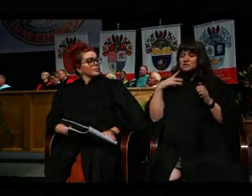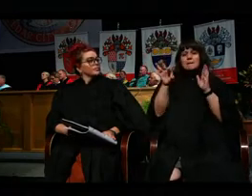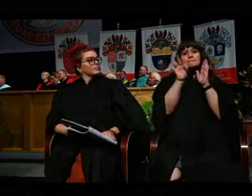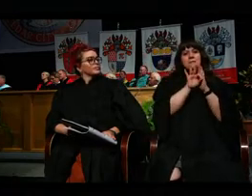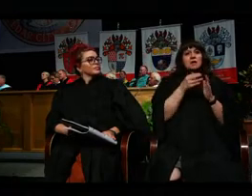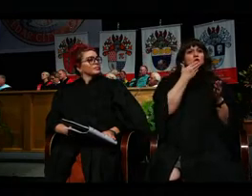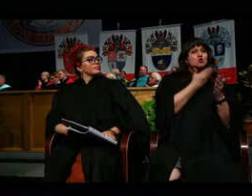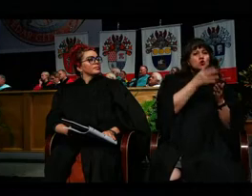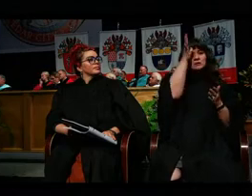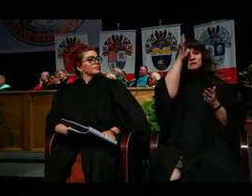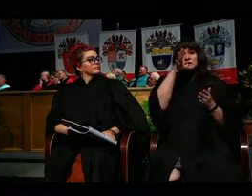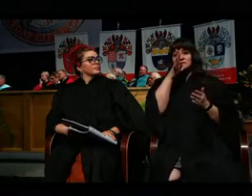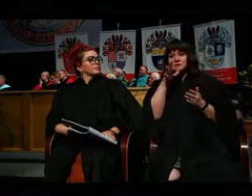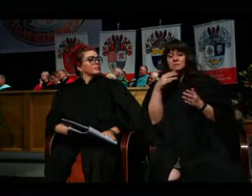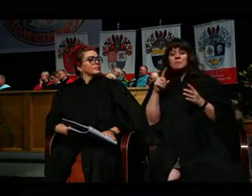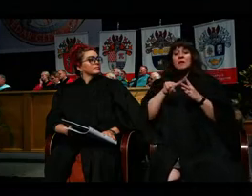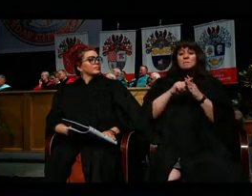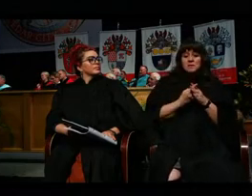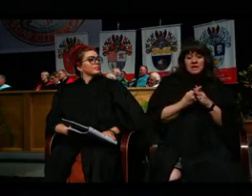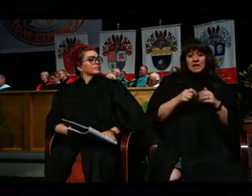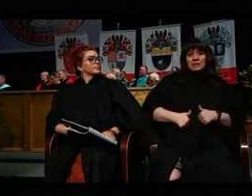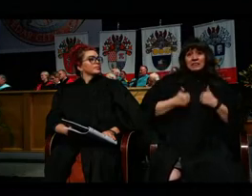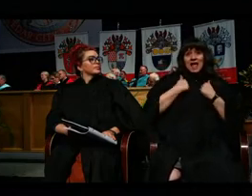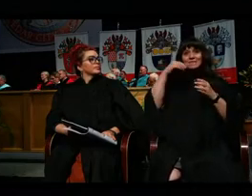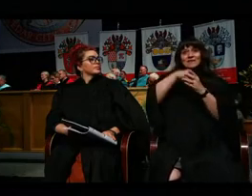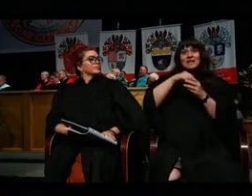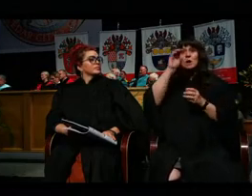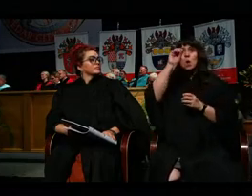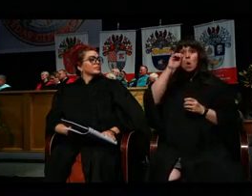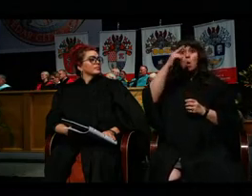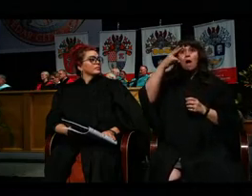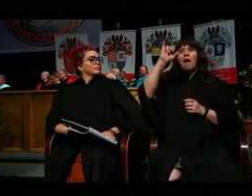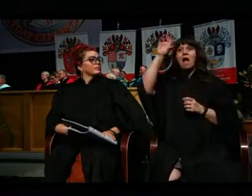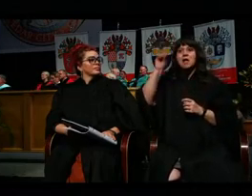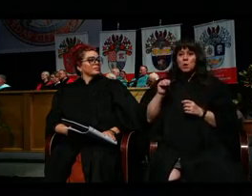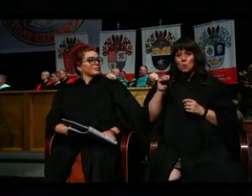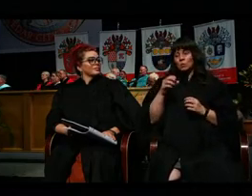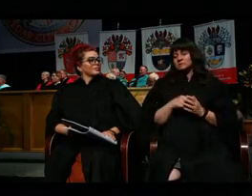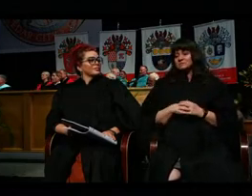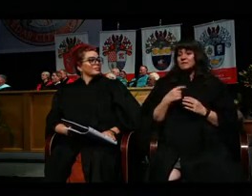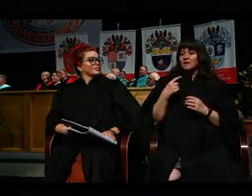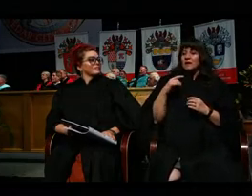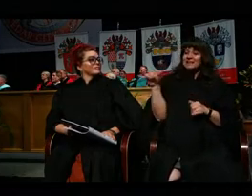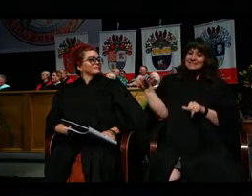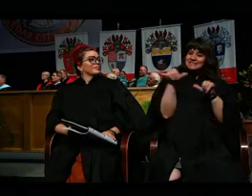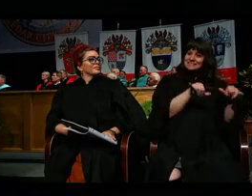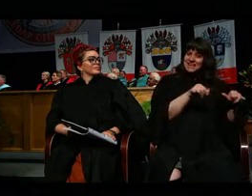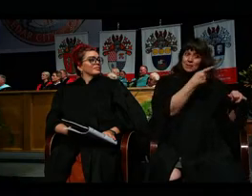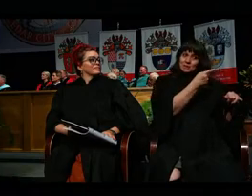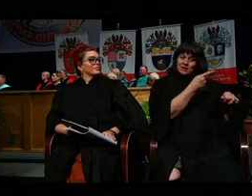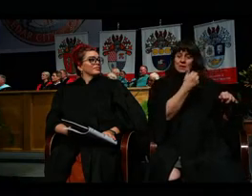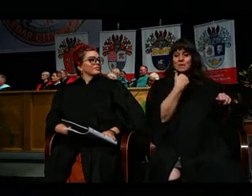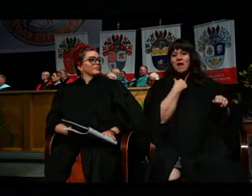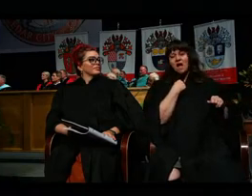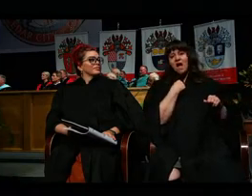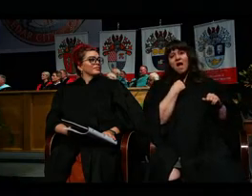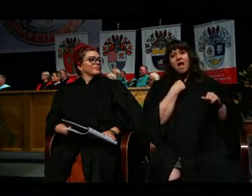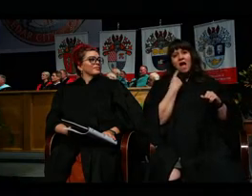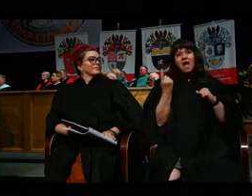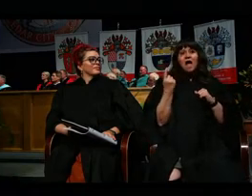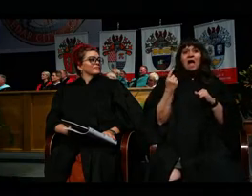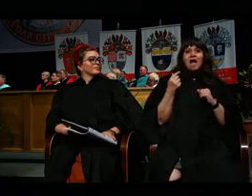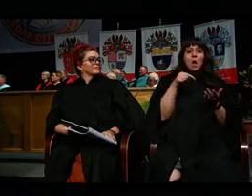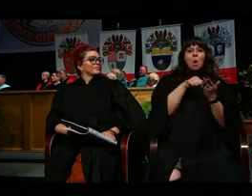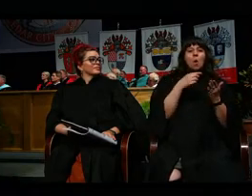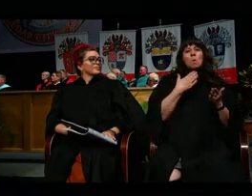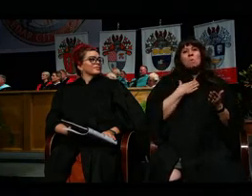and begin life in Ohio." Like him, I owe so much to the fortunate circumstances of where and to